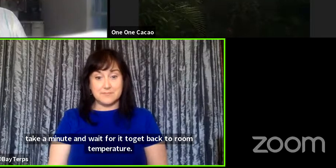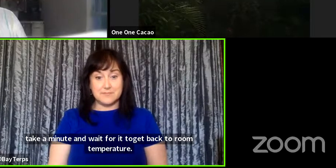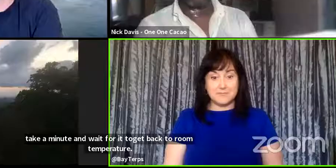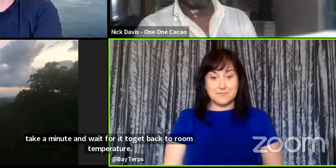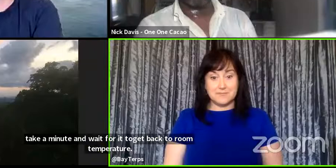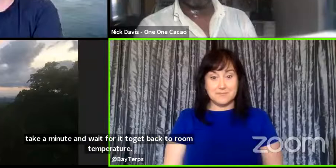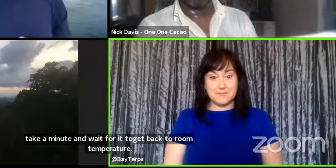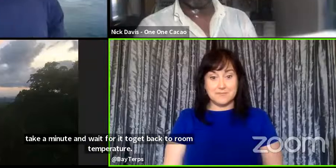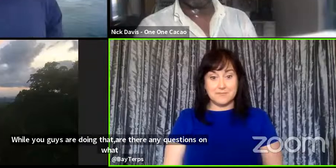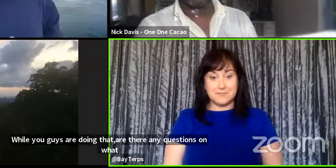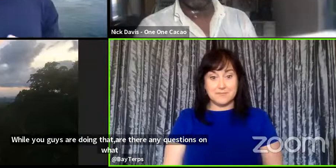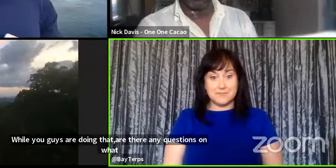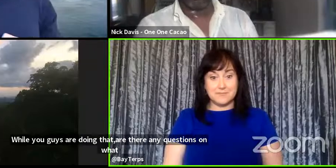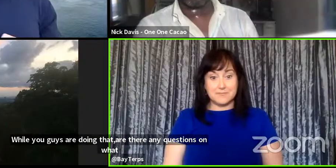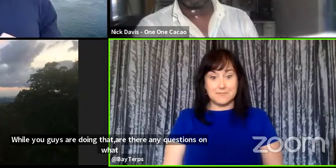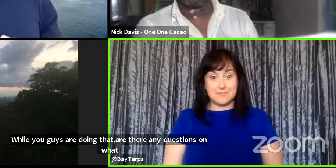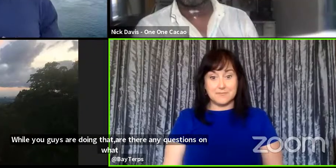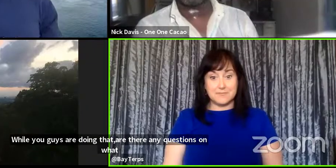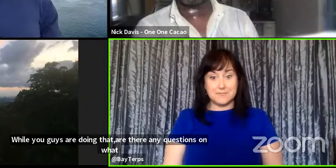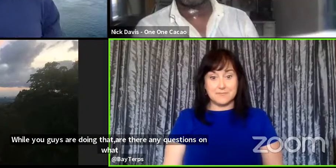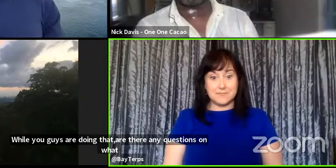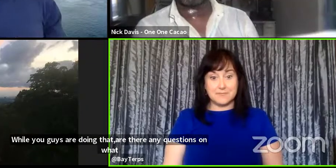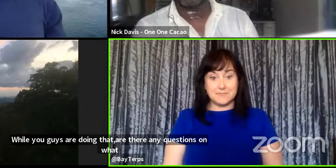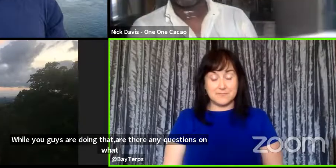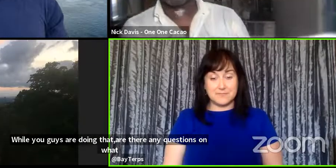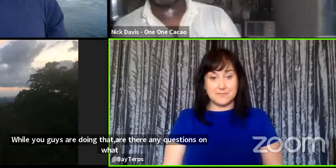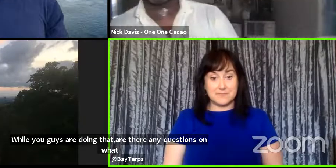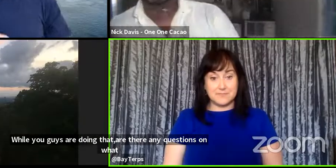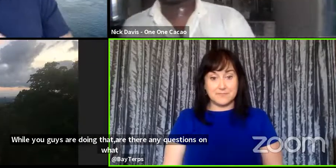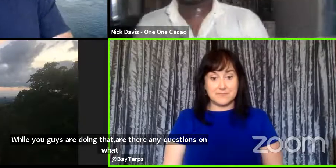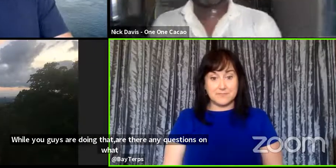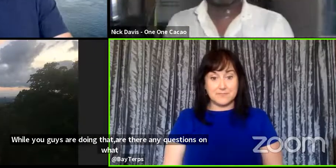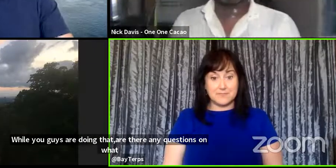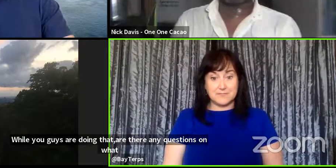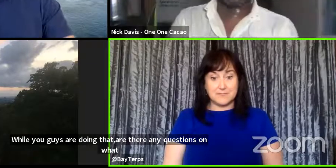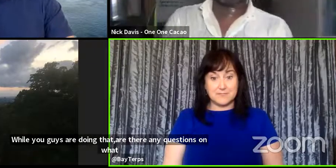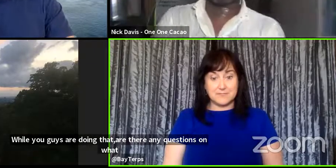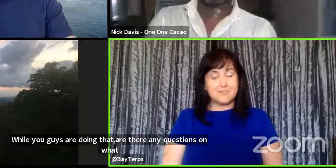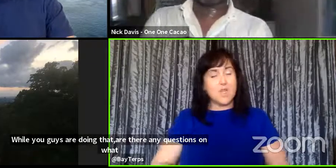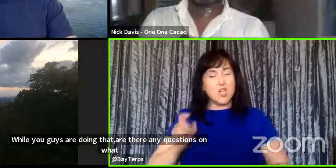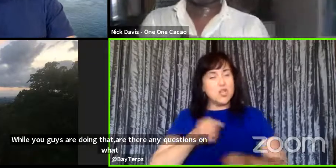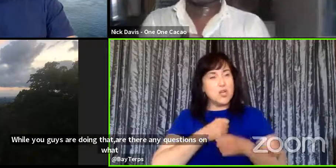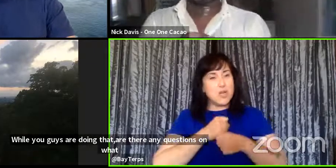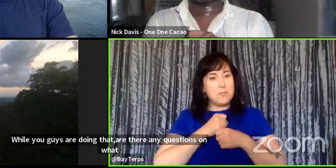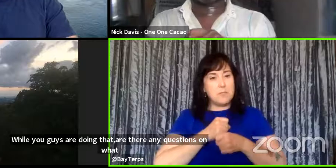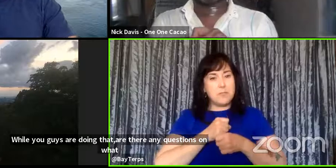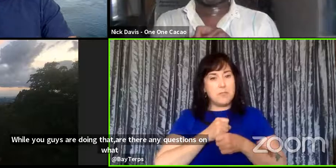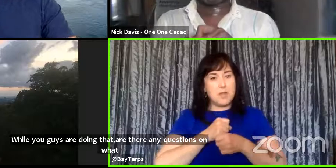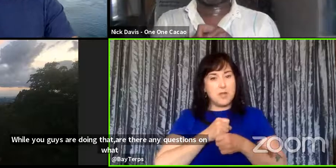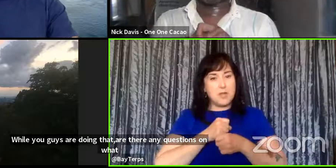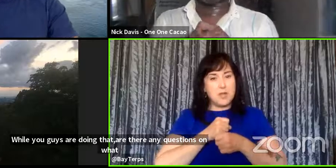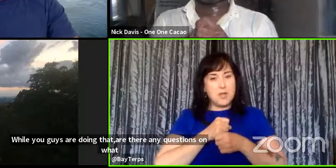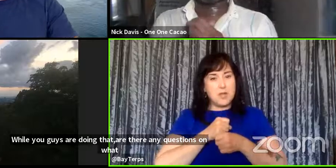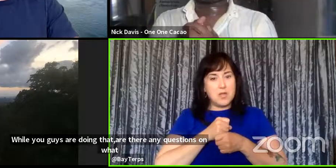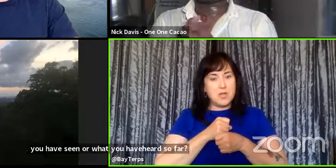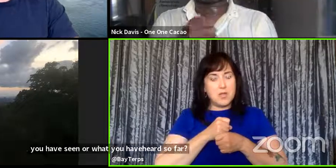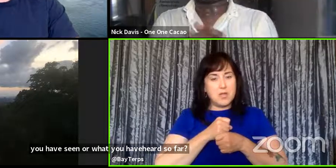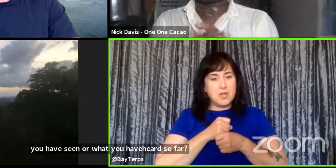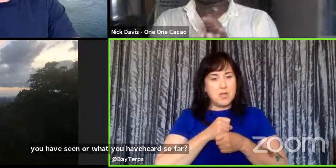One question. Oh yeah, I can see a few. Should you make a mold out of a curvature to add to